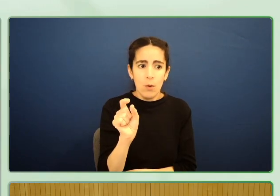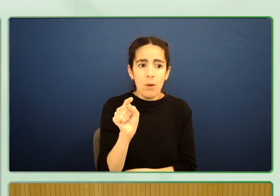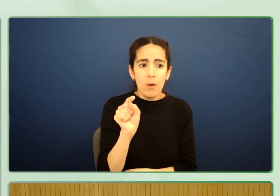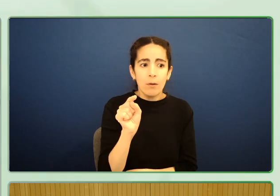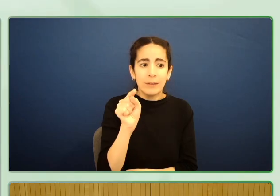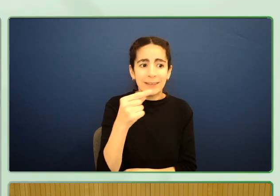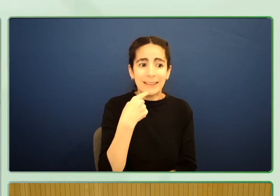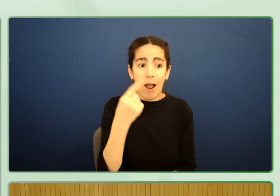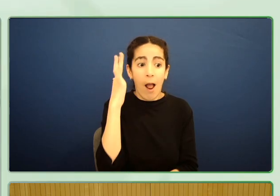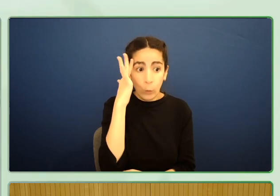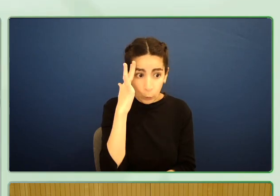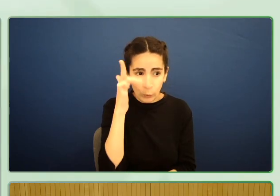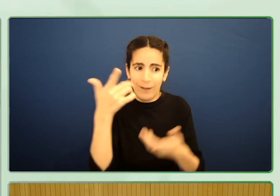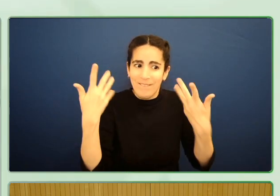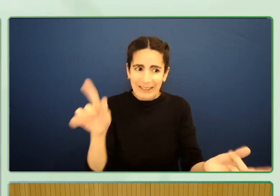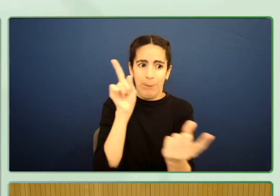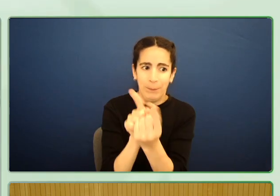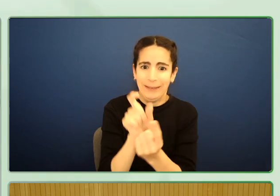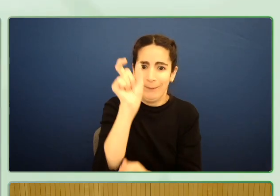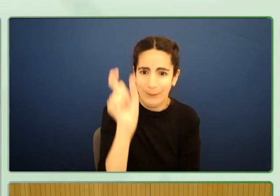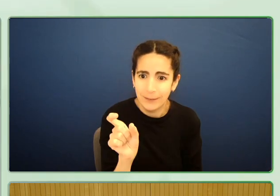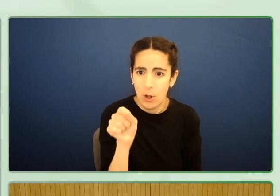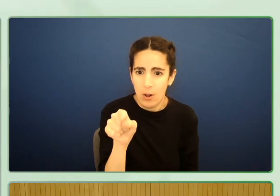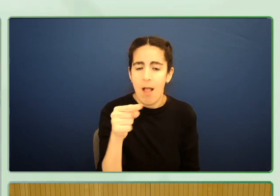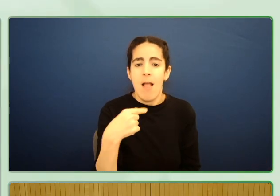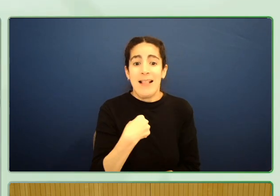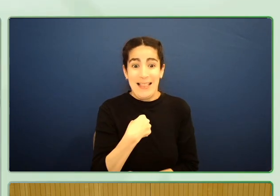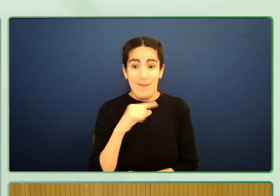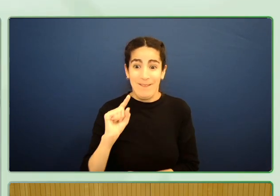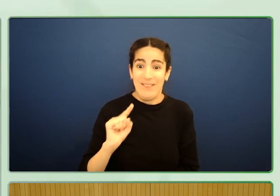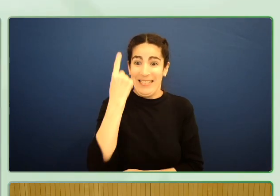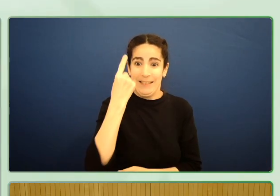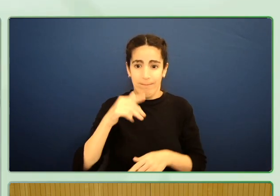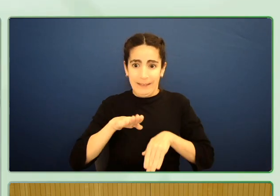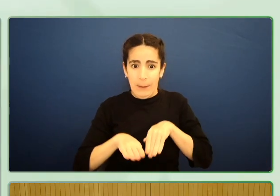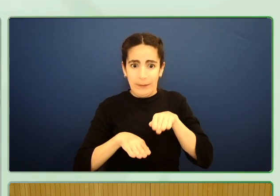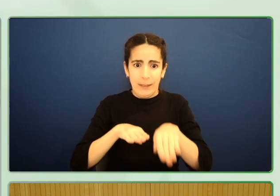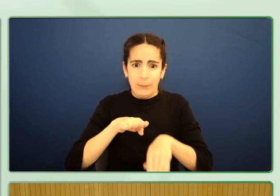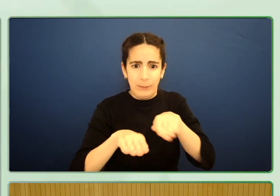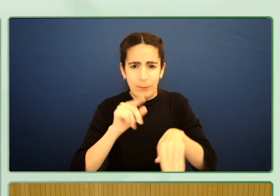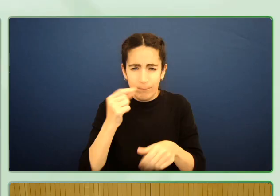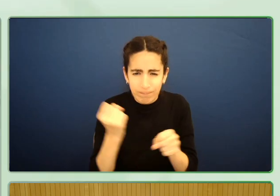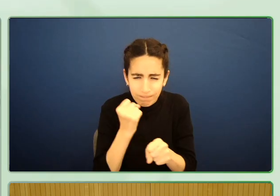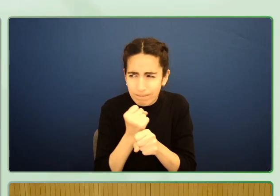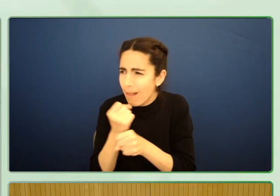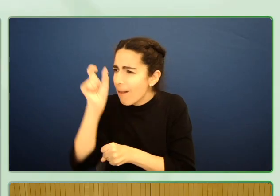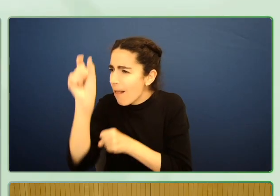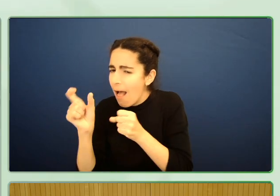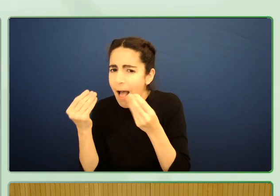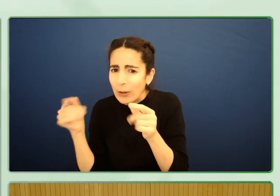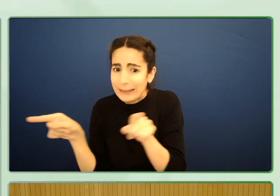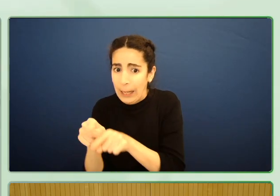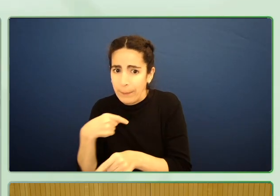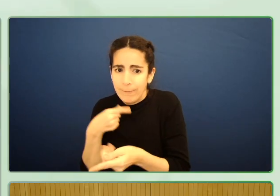making surveys, like started to chatting with others, like I